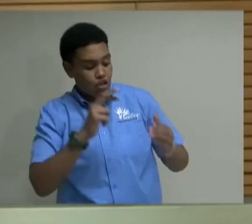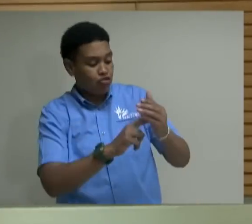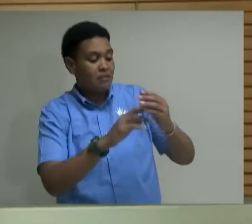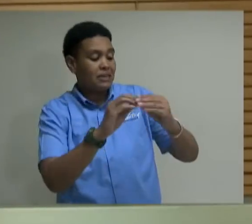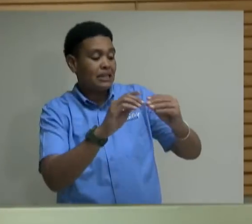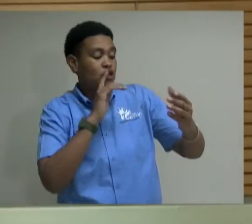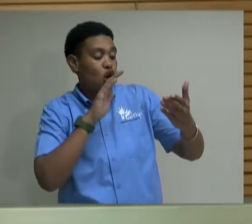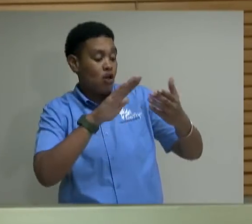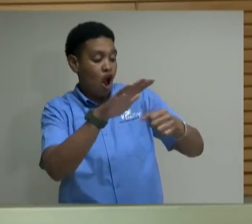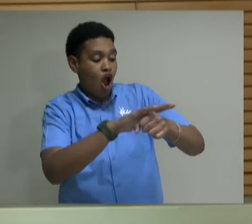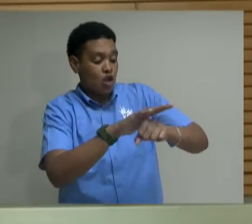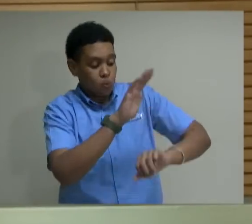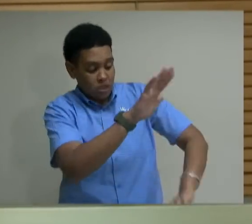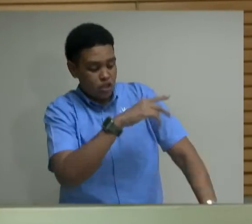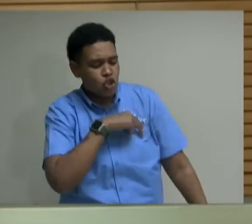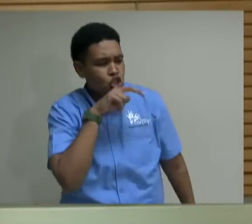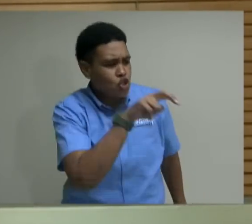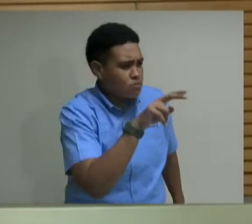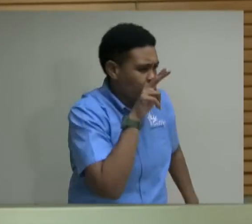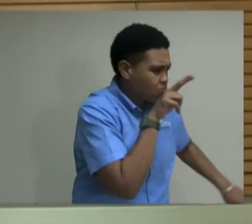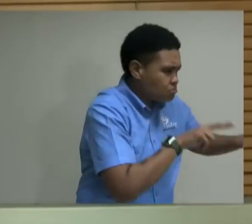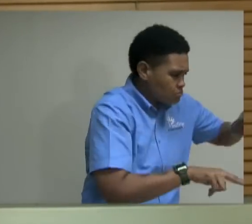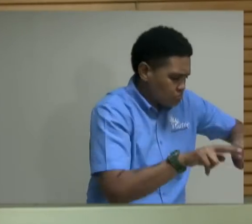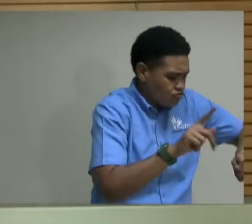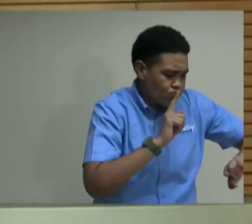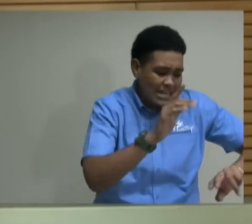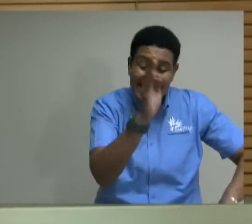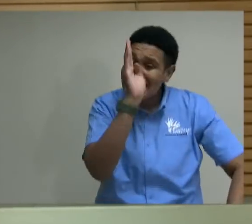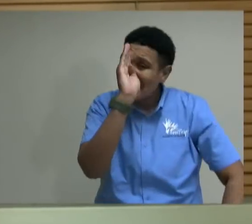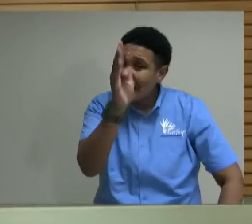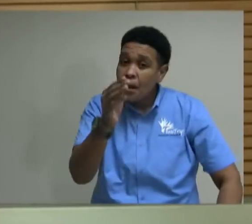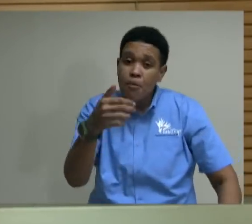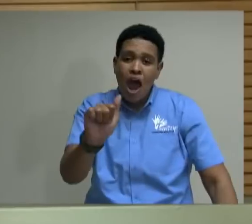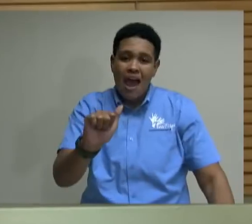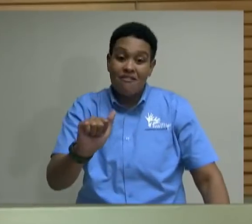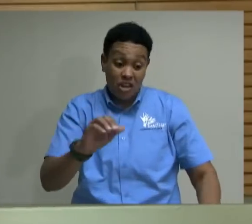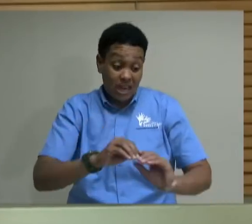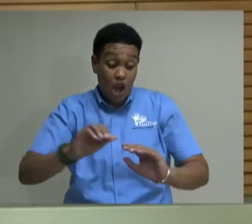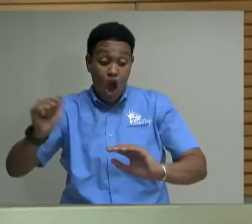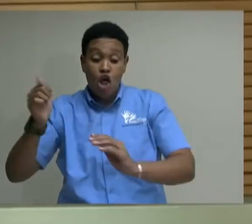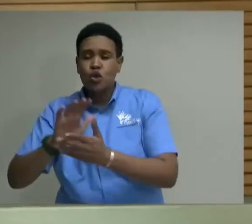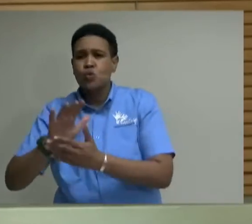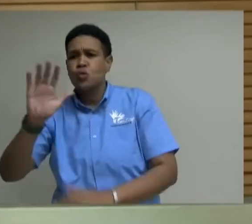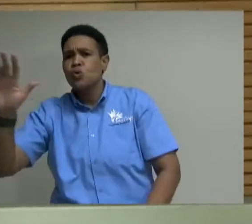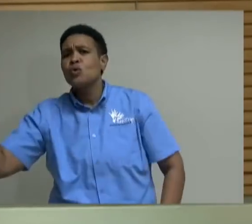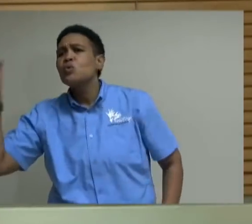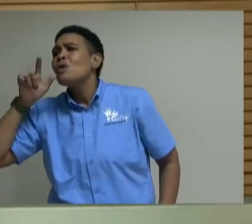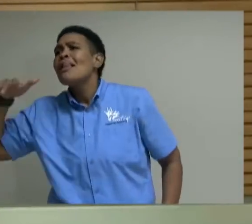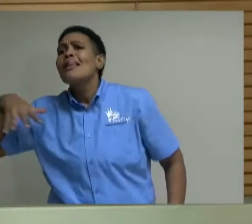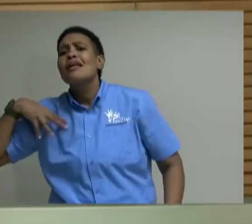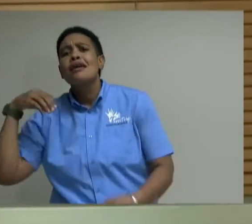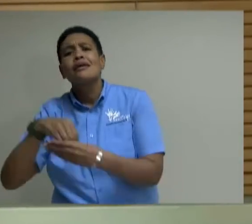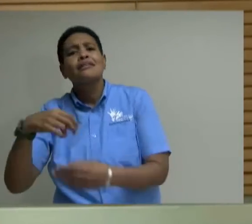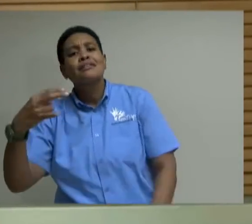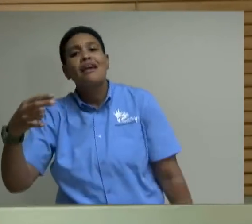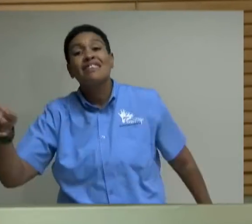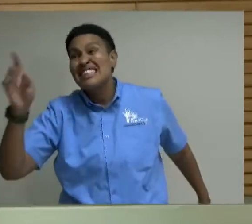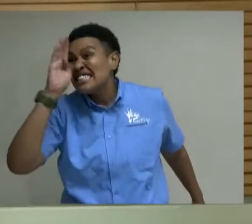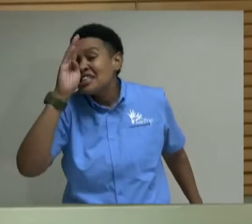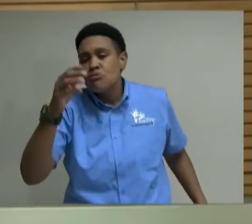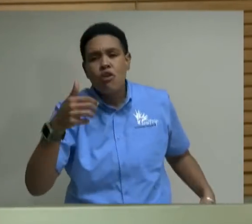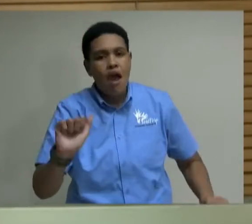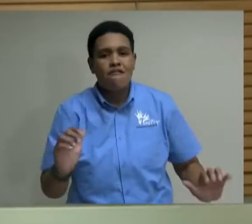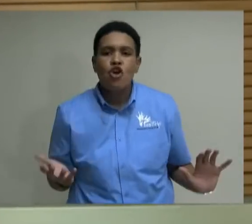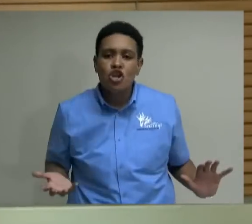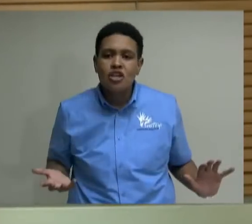constituency. And, there is a deliberate effort, even in those other schools that are not part of the 17, with